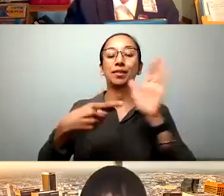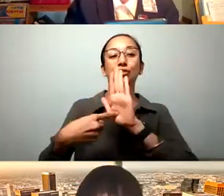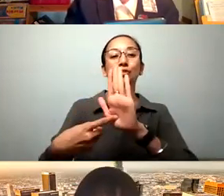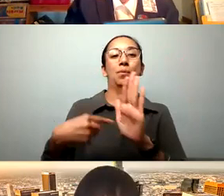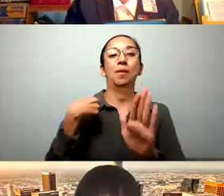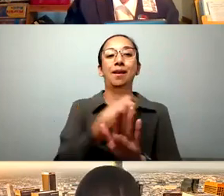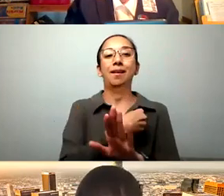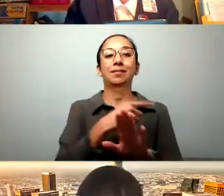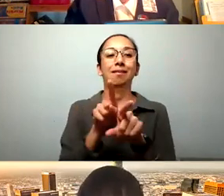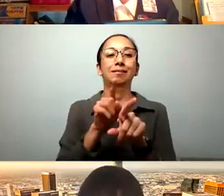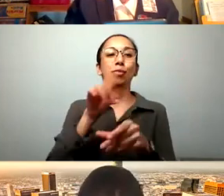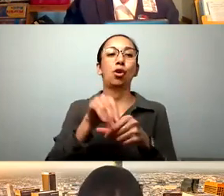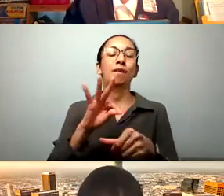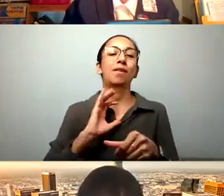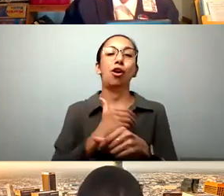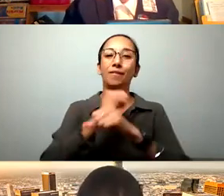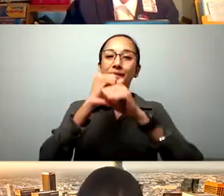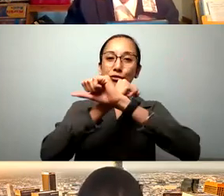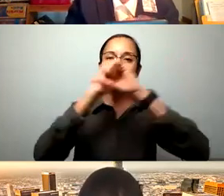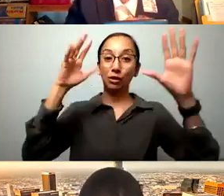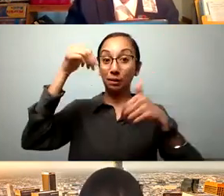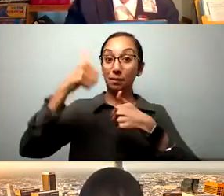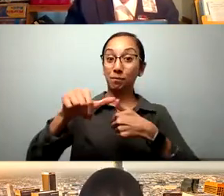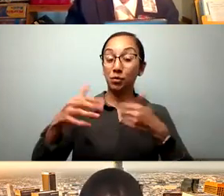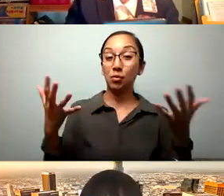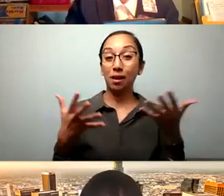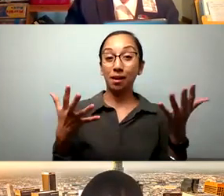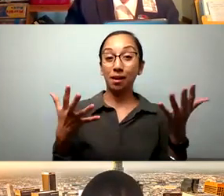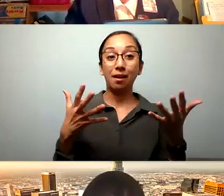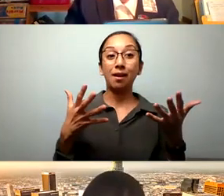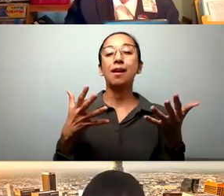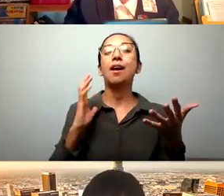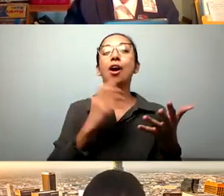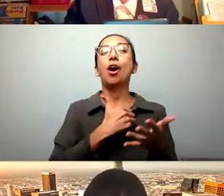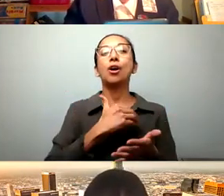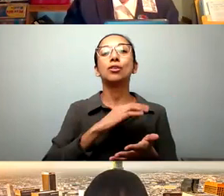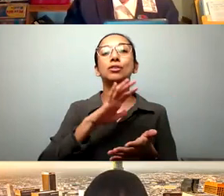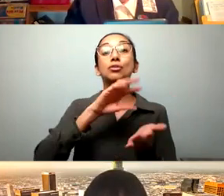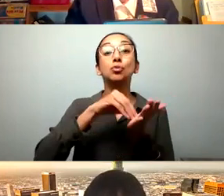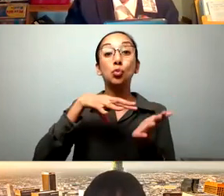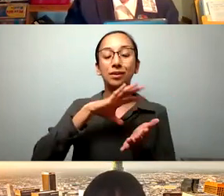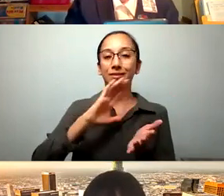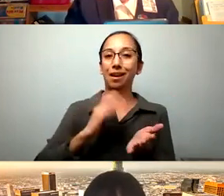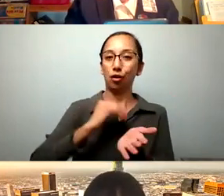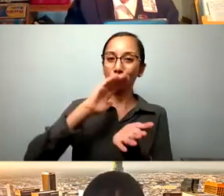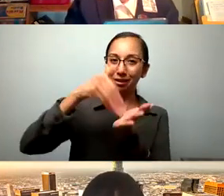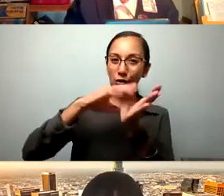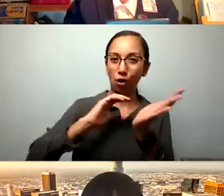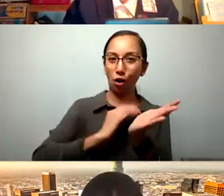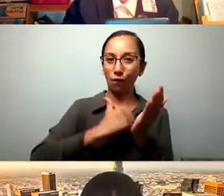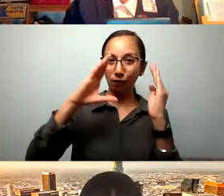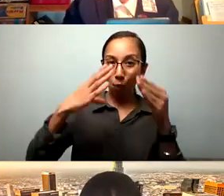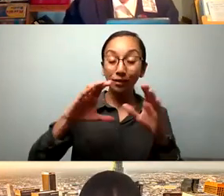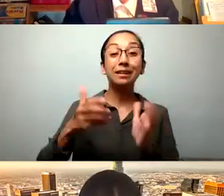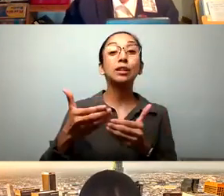part of our vision for our district, is to always remember not only our students being at the center, but the classroom and the school being the center